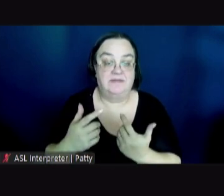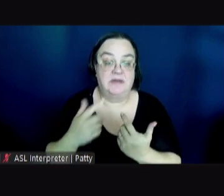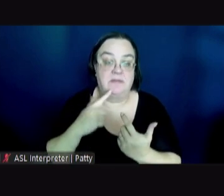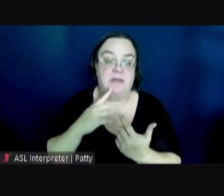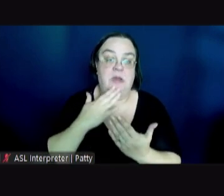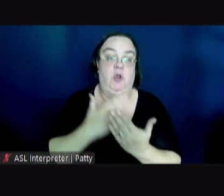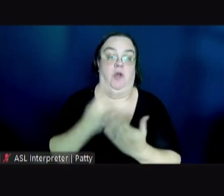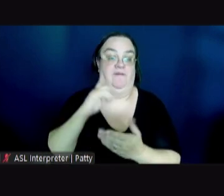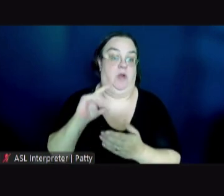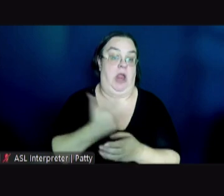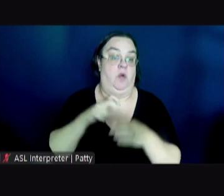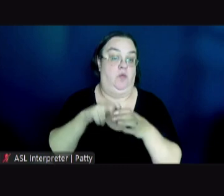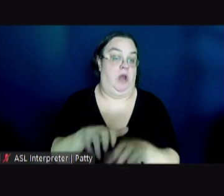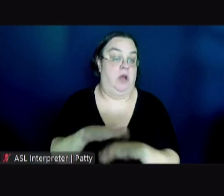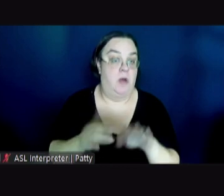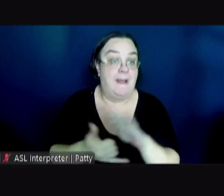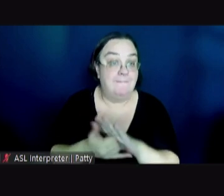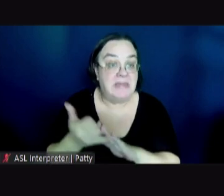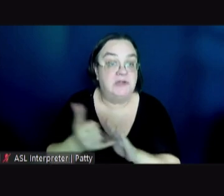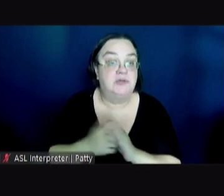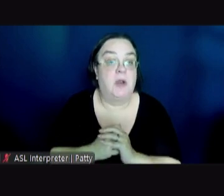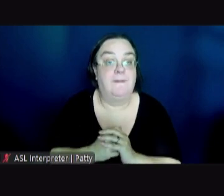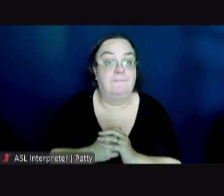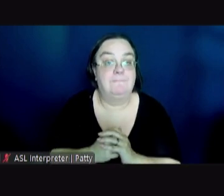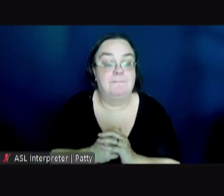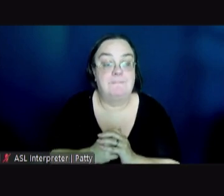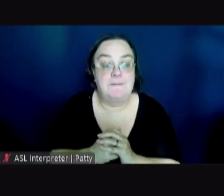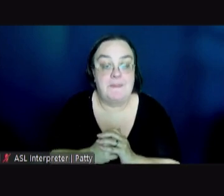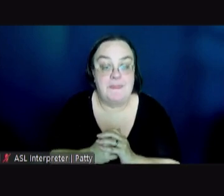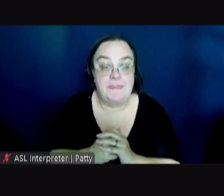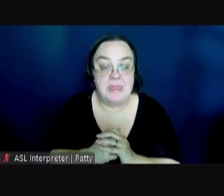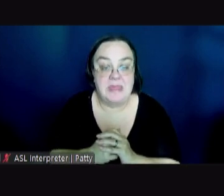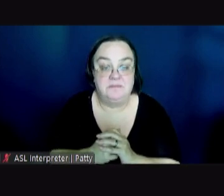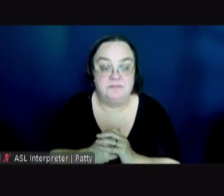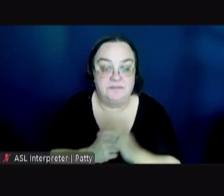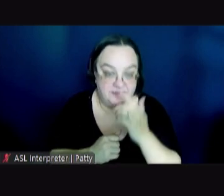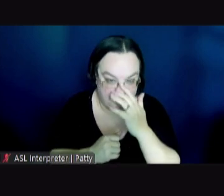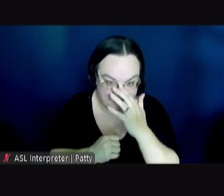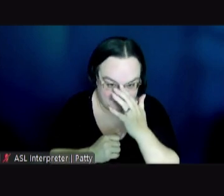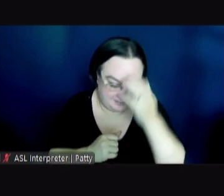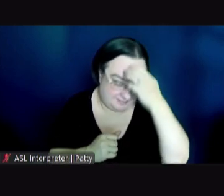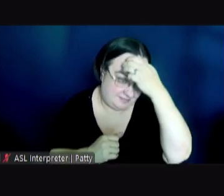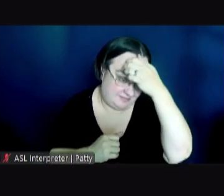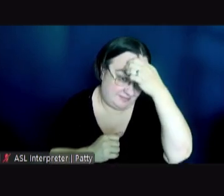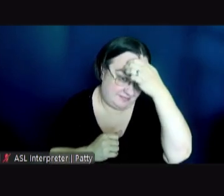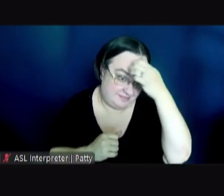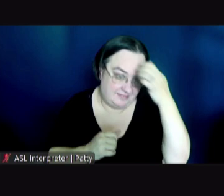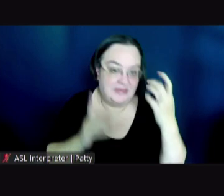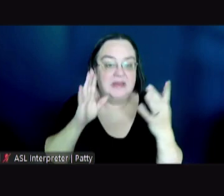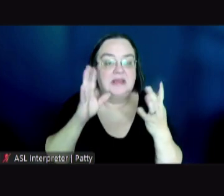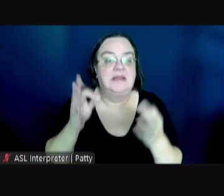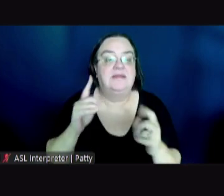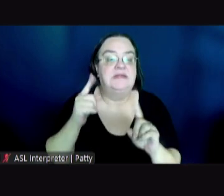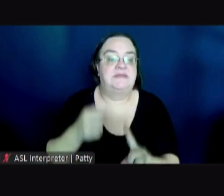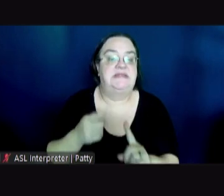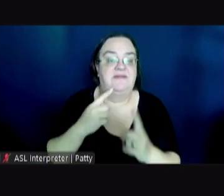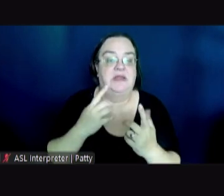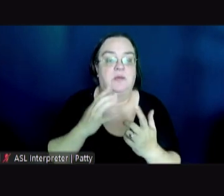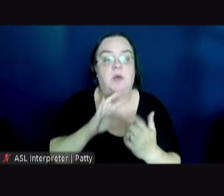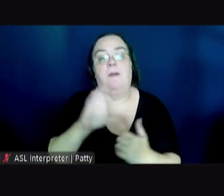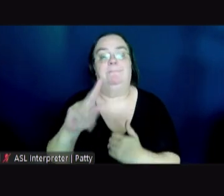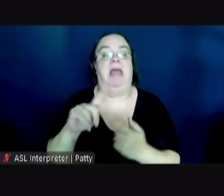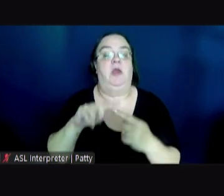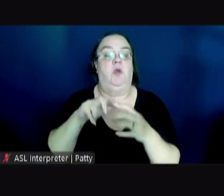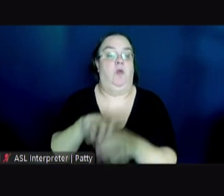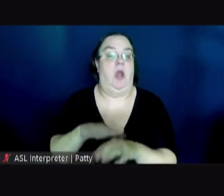Looking more specifically, it's region-wide, the return to ridership on Metro Rail, including